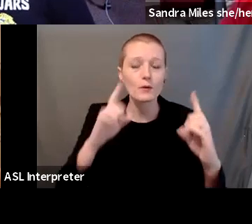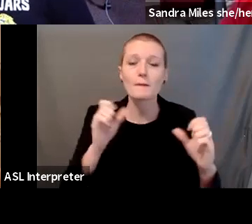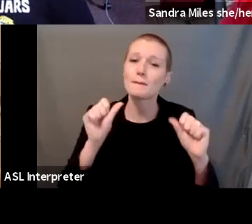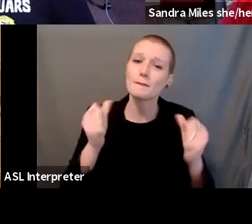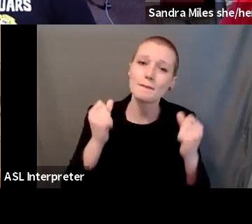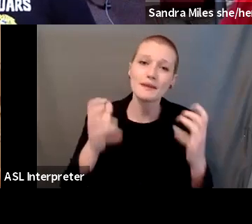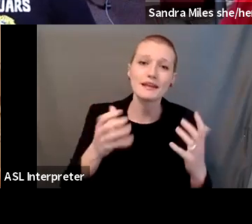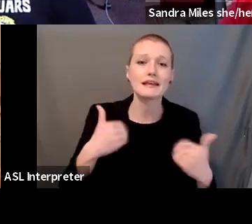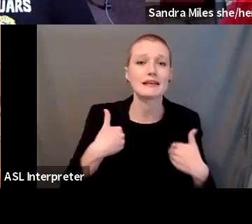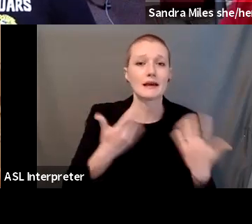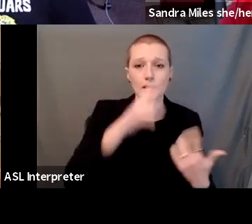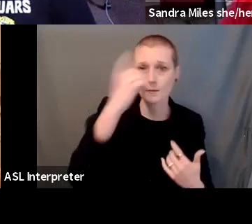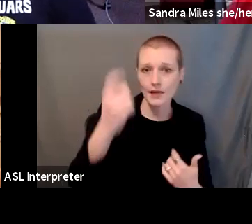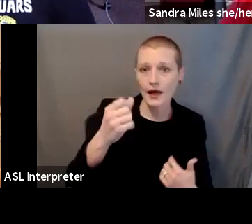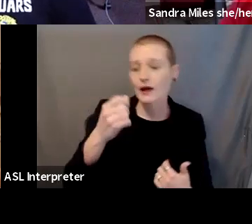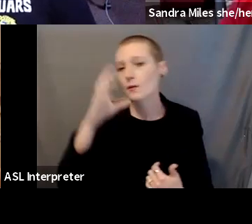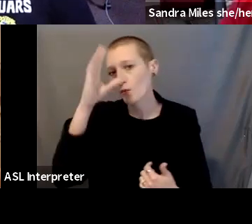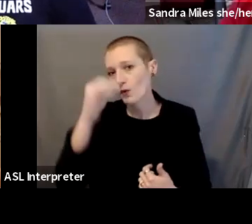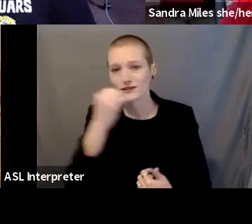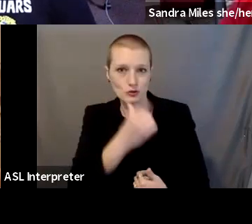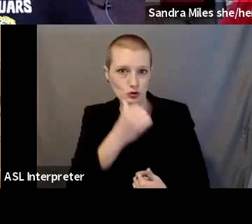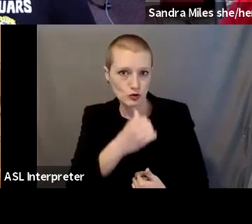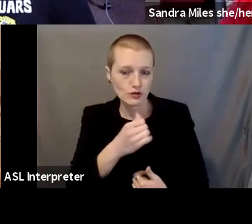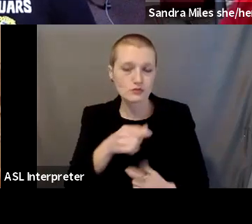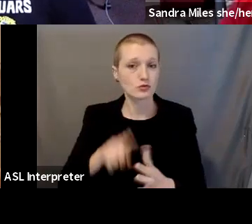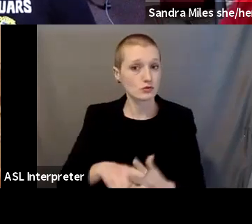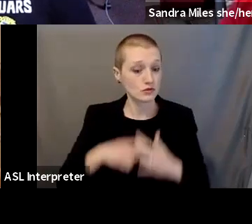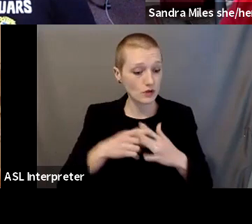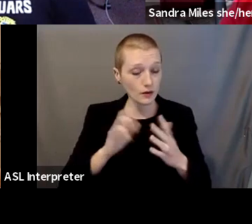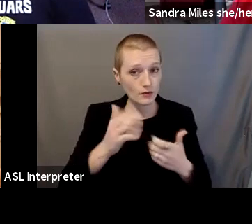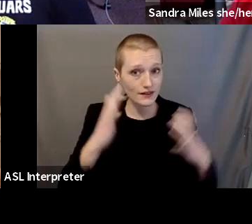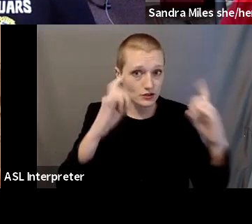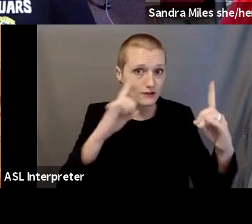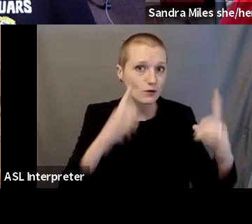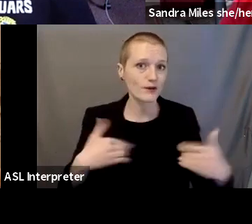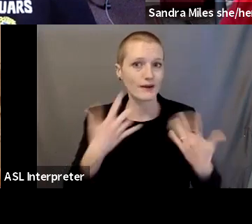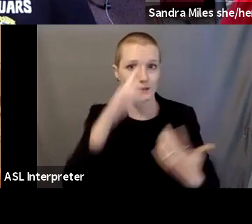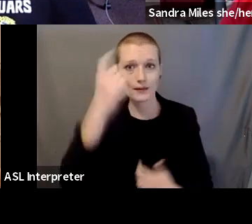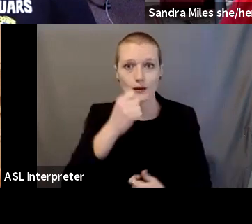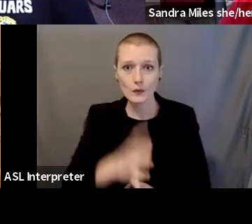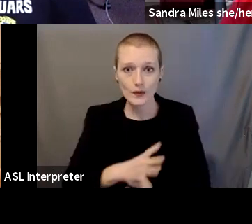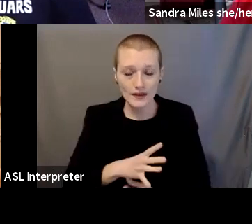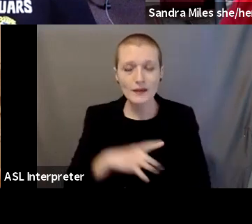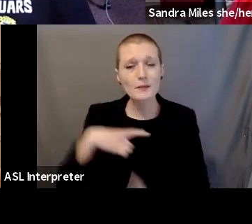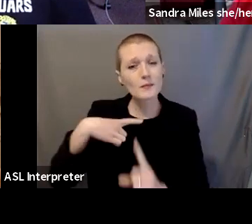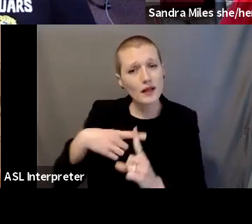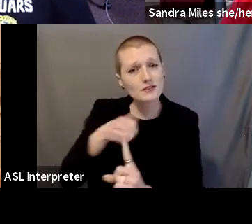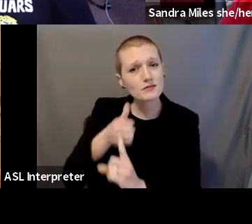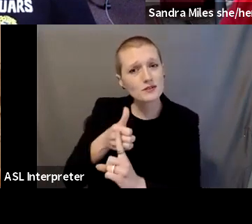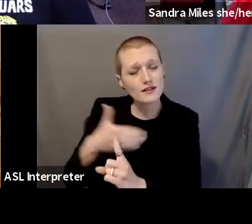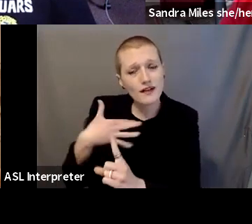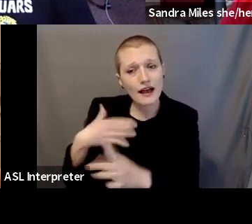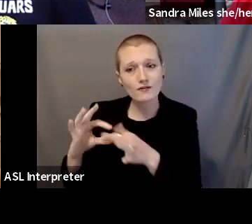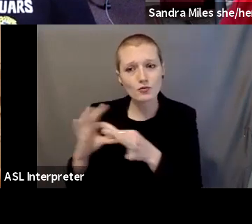started with young women. And not just that, but her relationships to be able to go from being the child